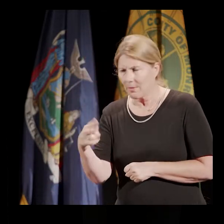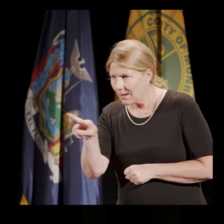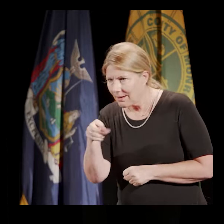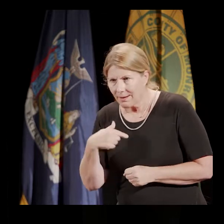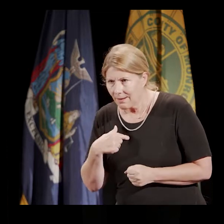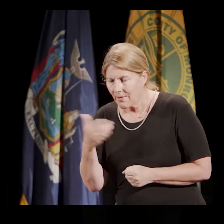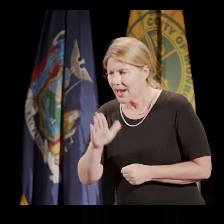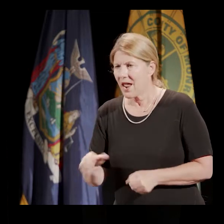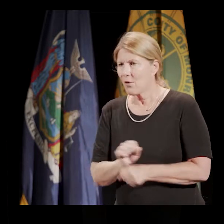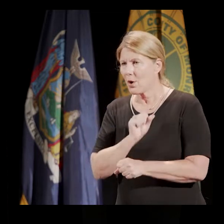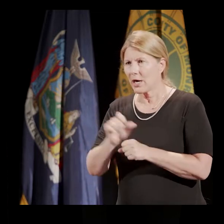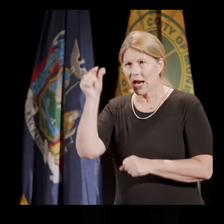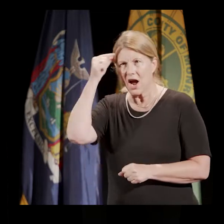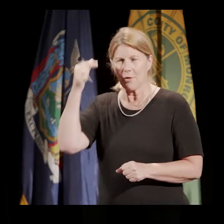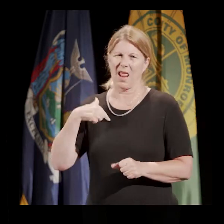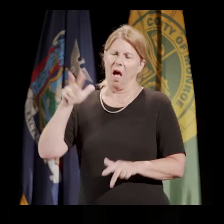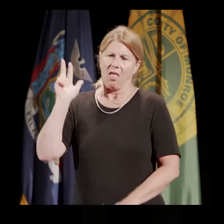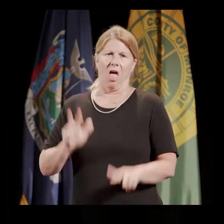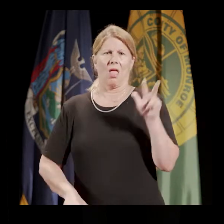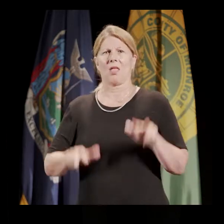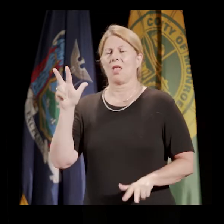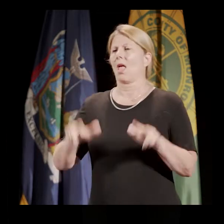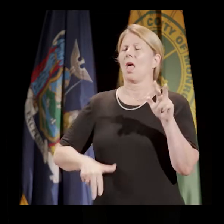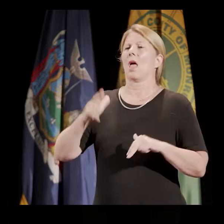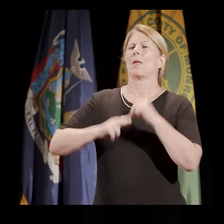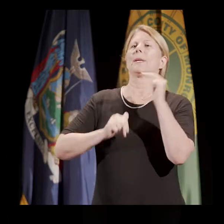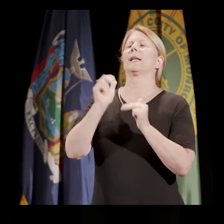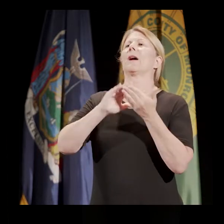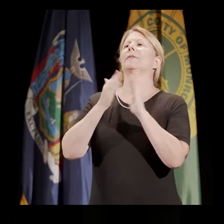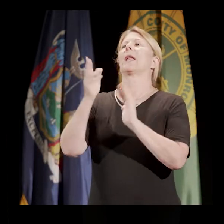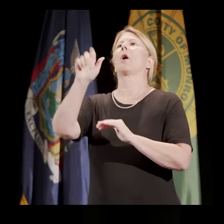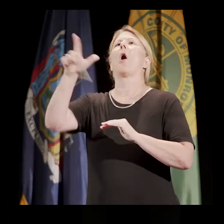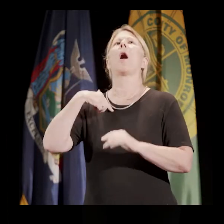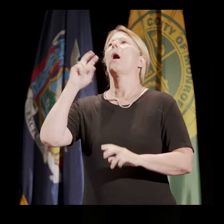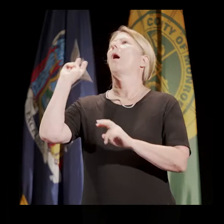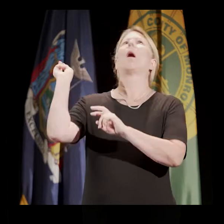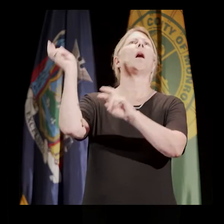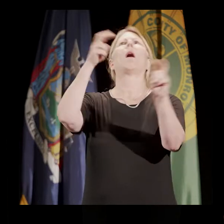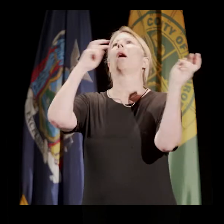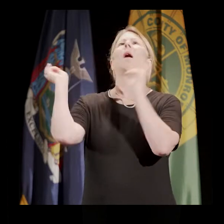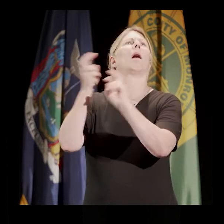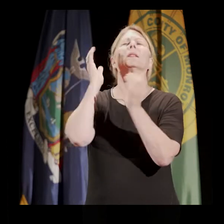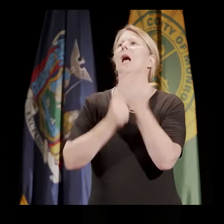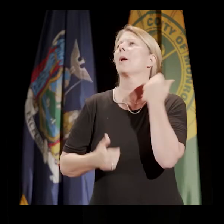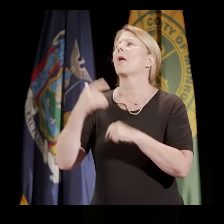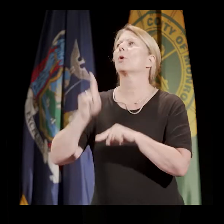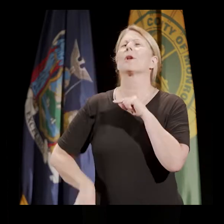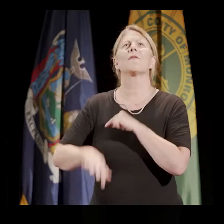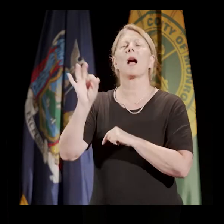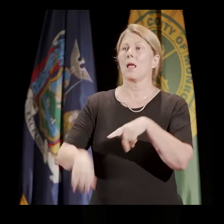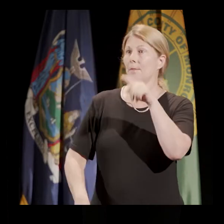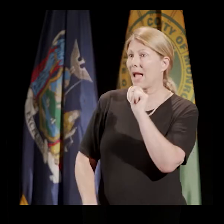in government fumble their way around City Hall. Some of them hadn't even found their new offices, hadn't found the bathrooms at